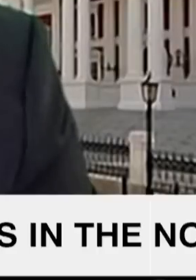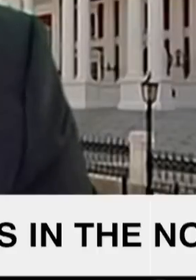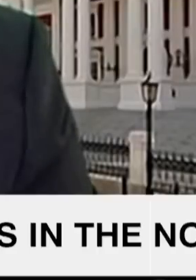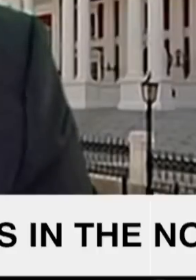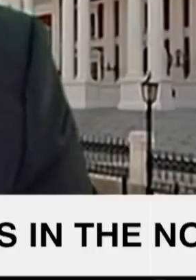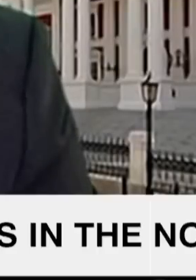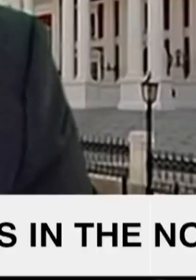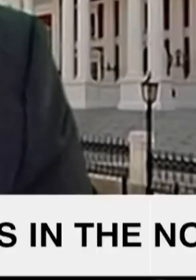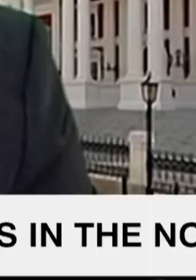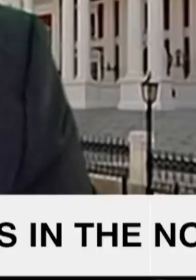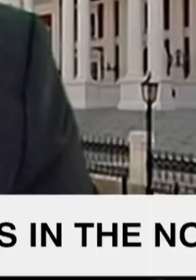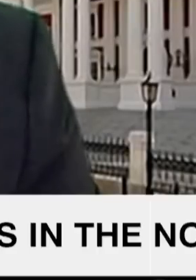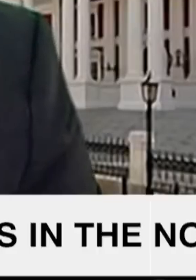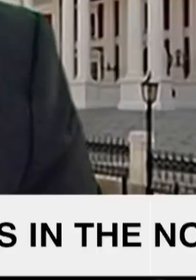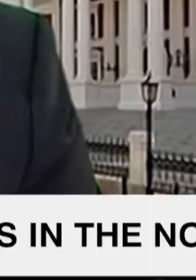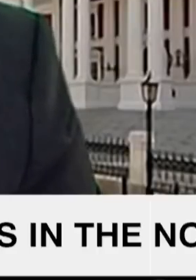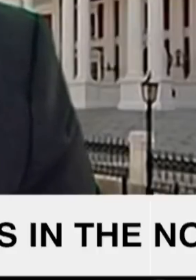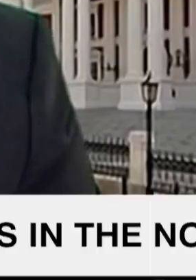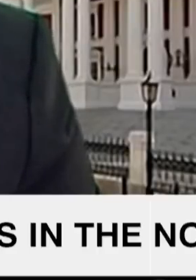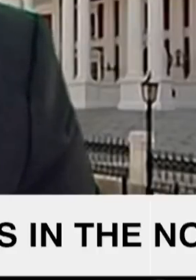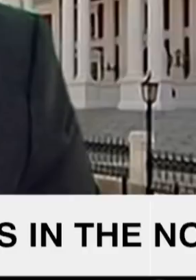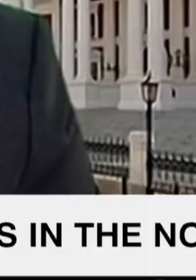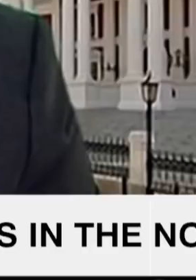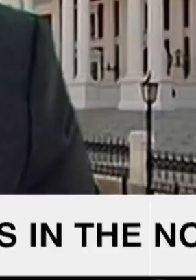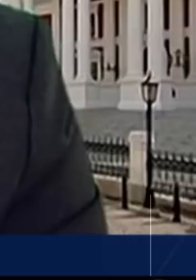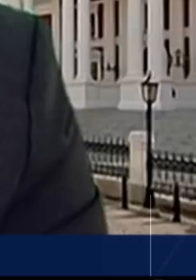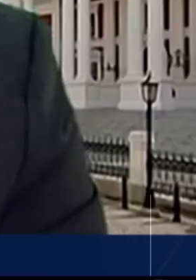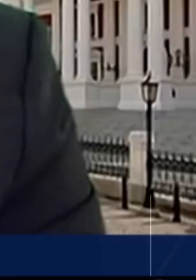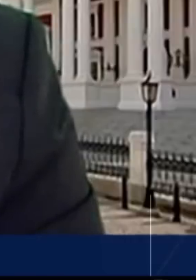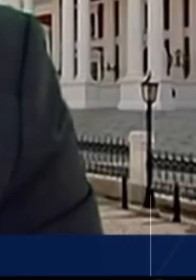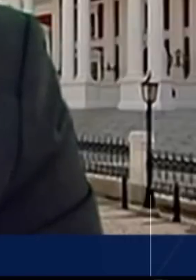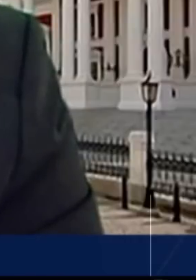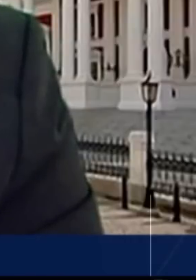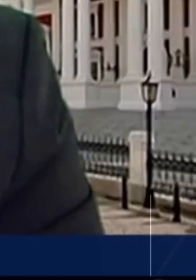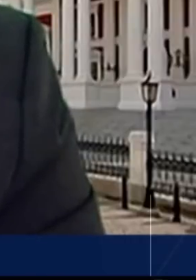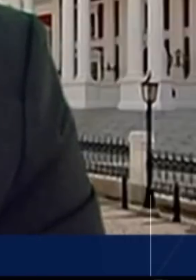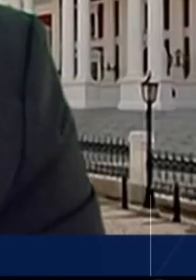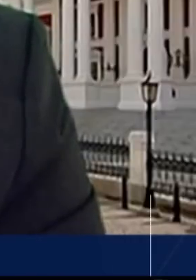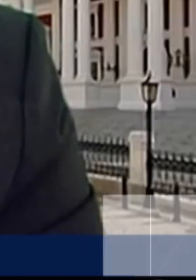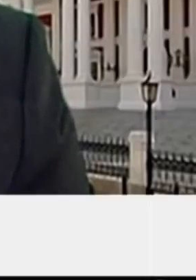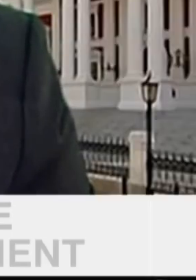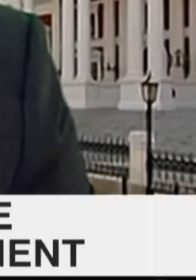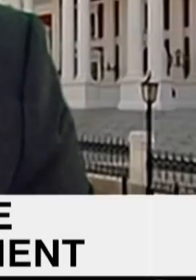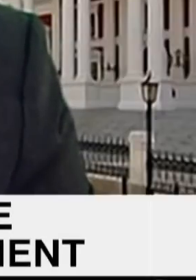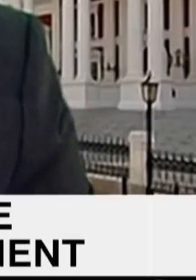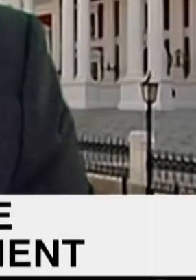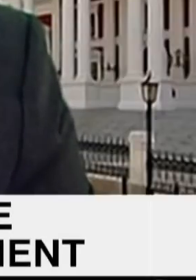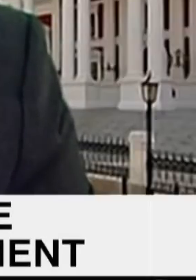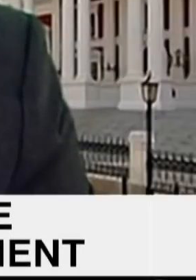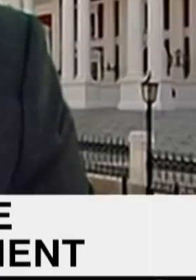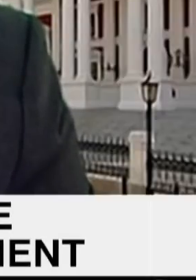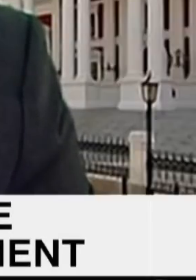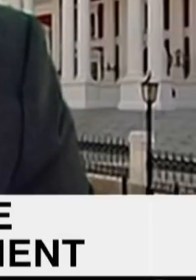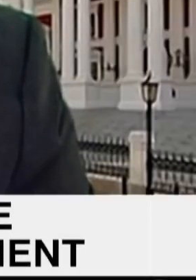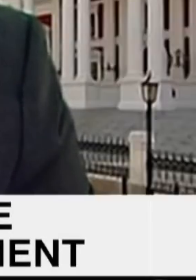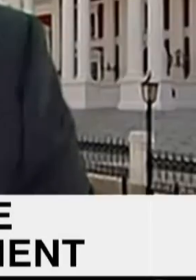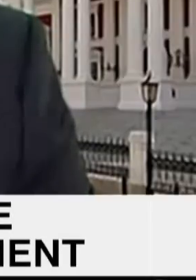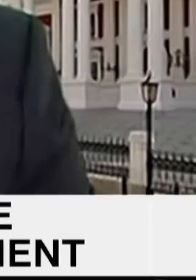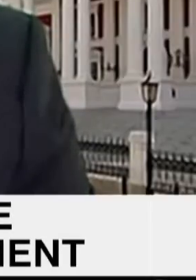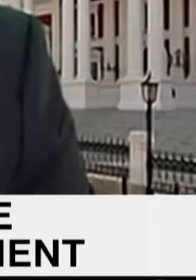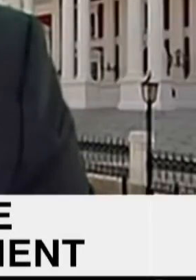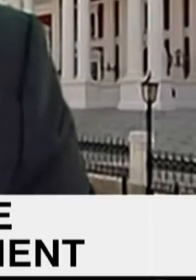coalition partners, and that coalition partners must have the choice to determine on what grounds and